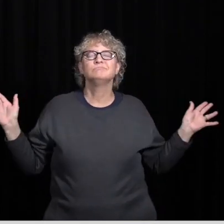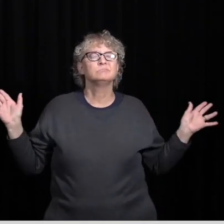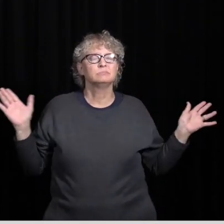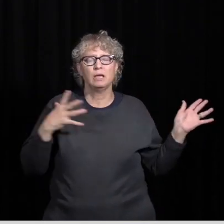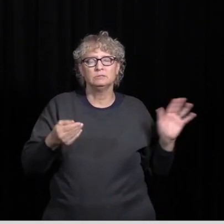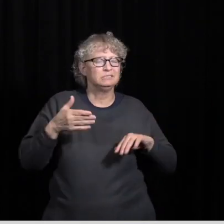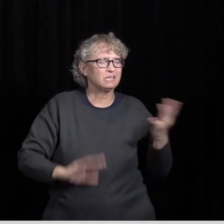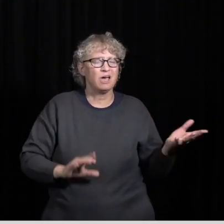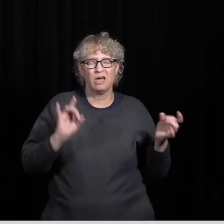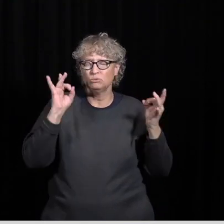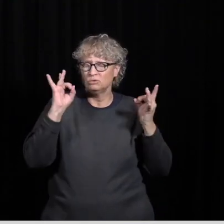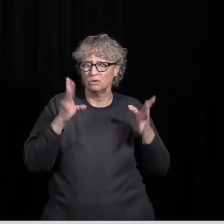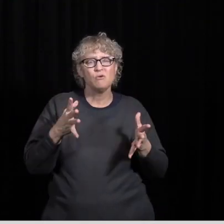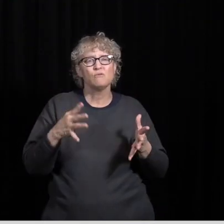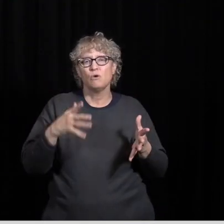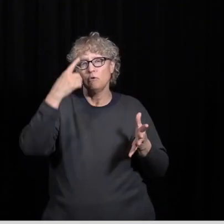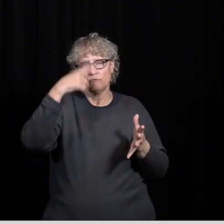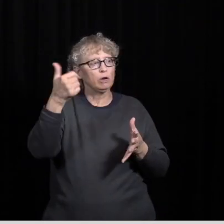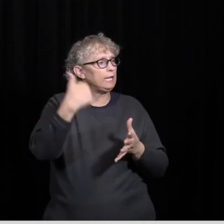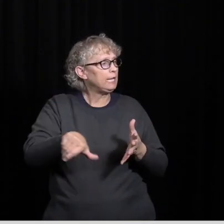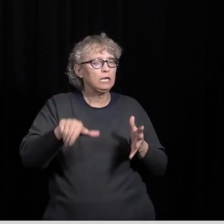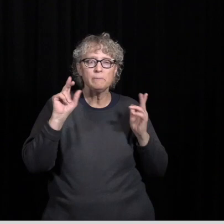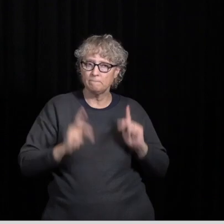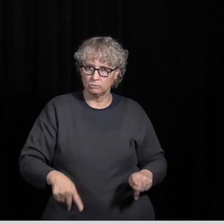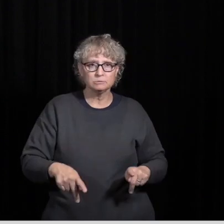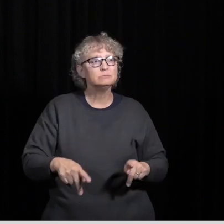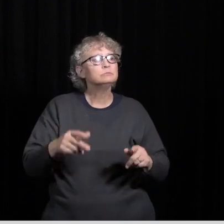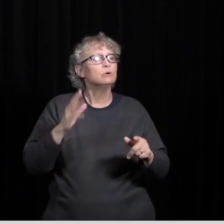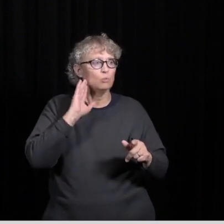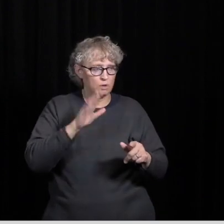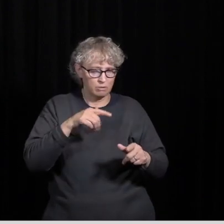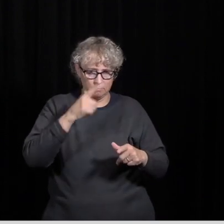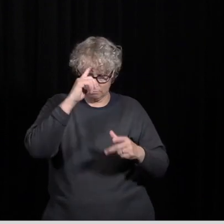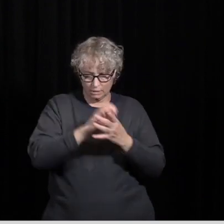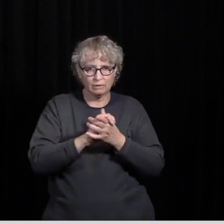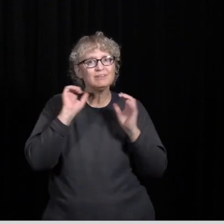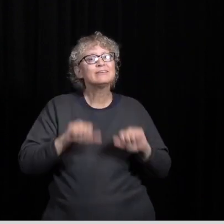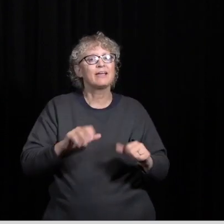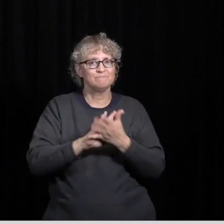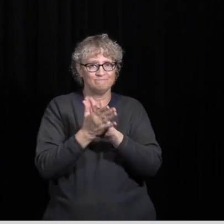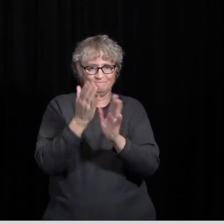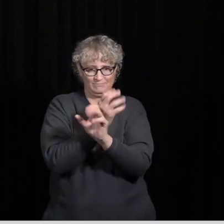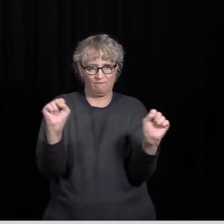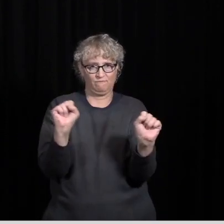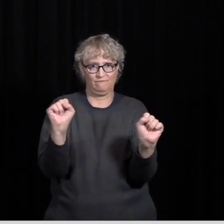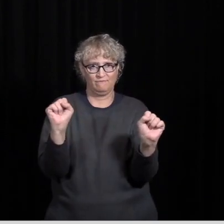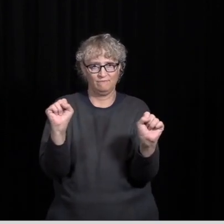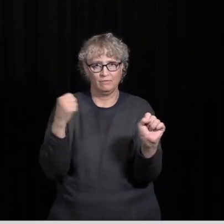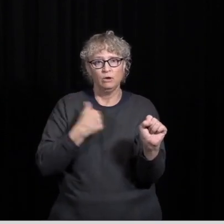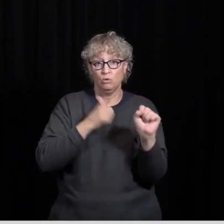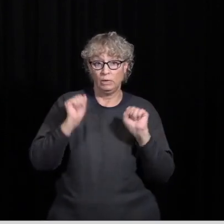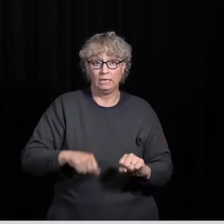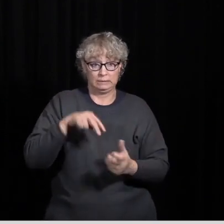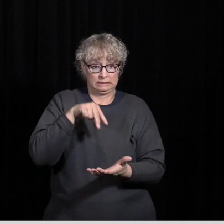cross in the most horrid way for anybody who would believe in me so they could be saved. Listen, what it means is that we